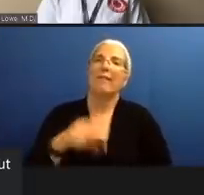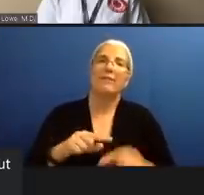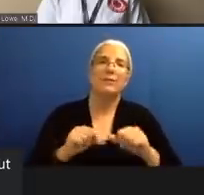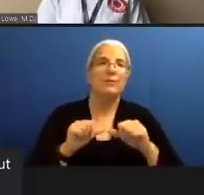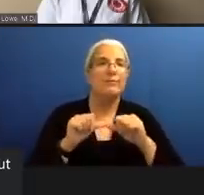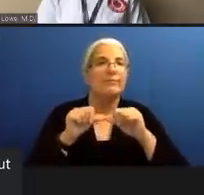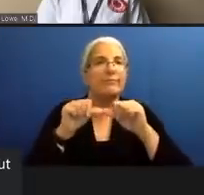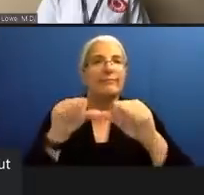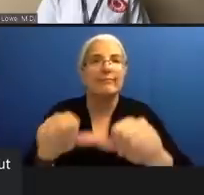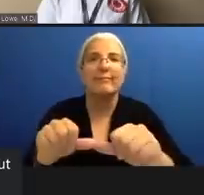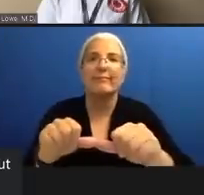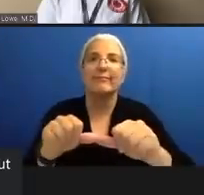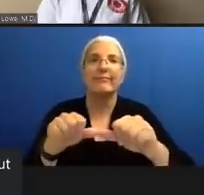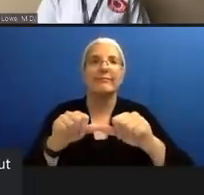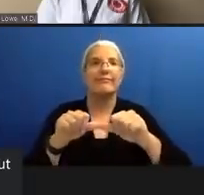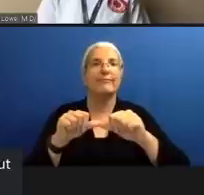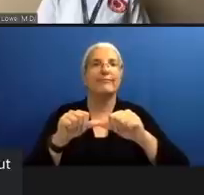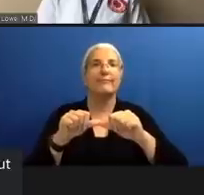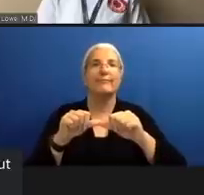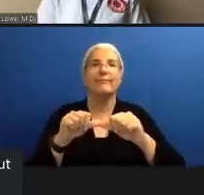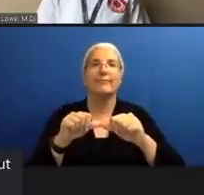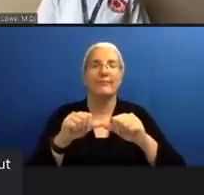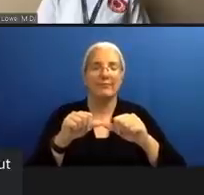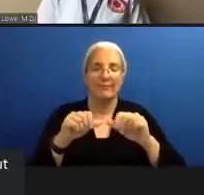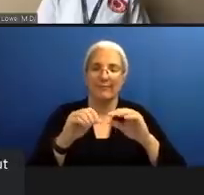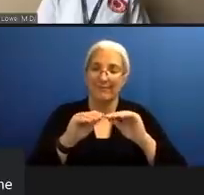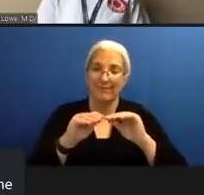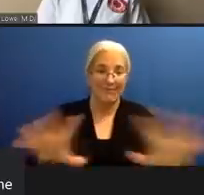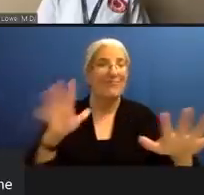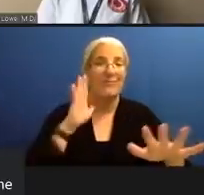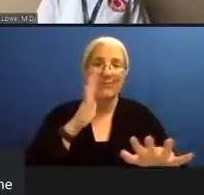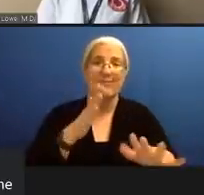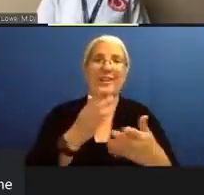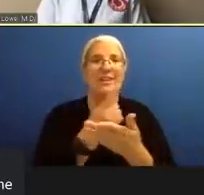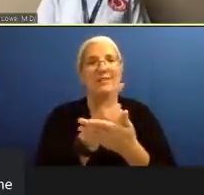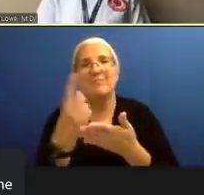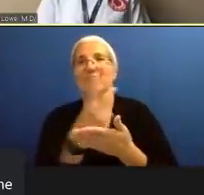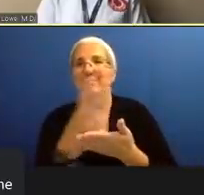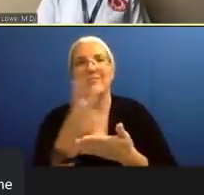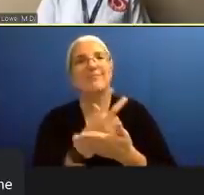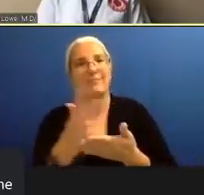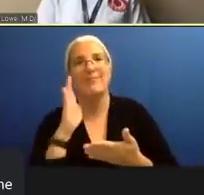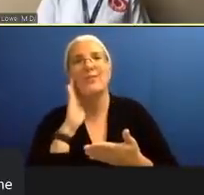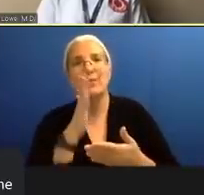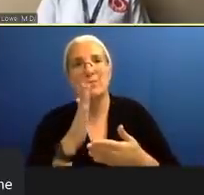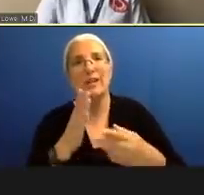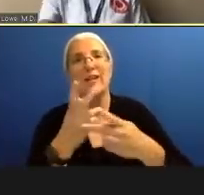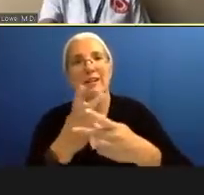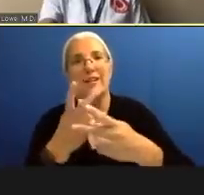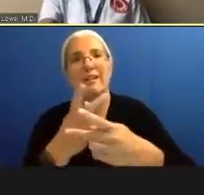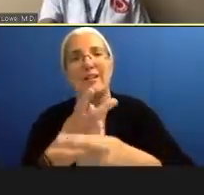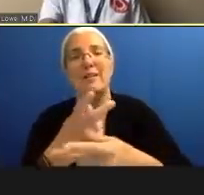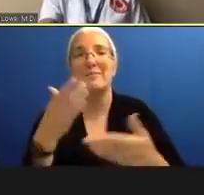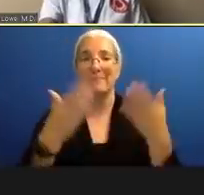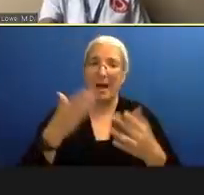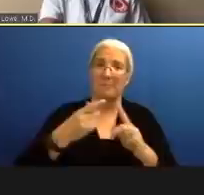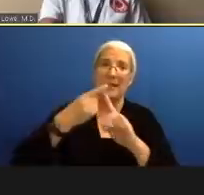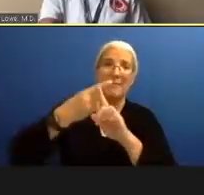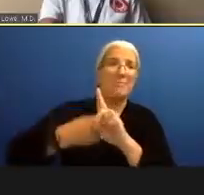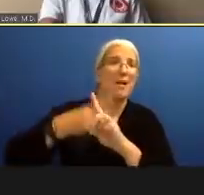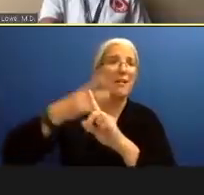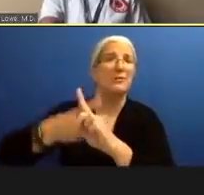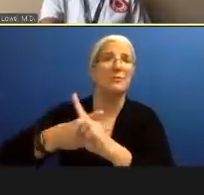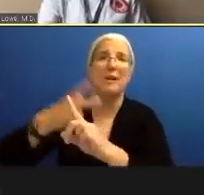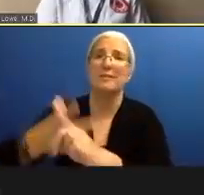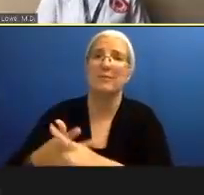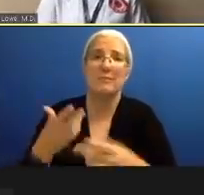certainly in the weeks to come, and potentially in the months. I would echo that too. I have as part of my call